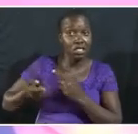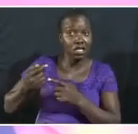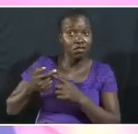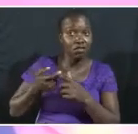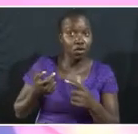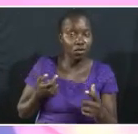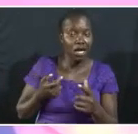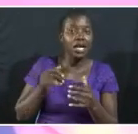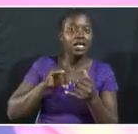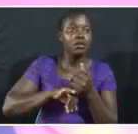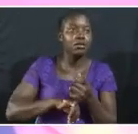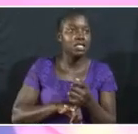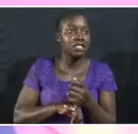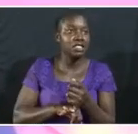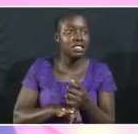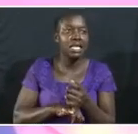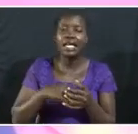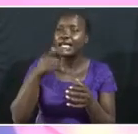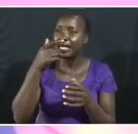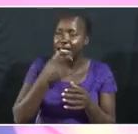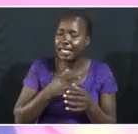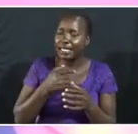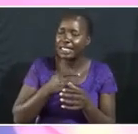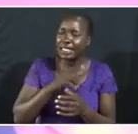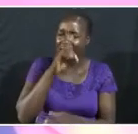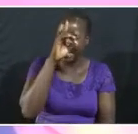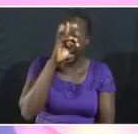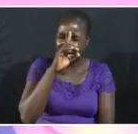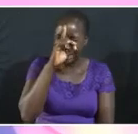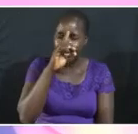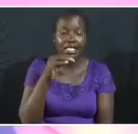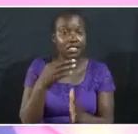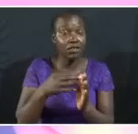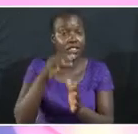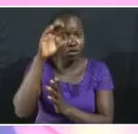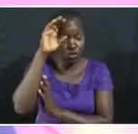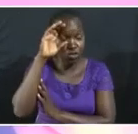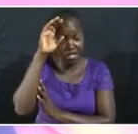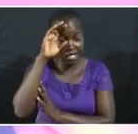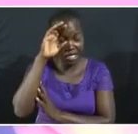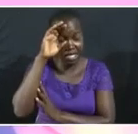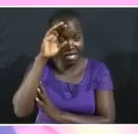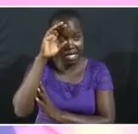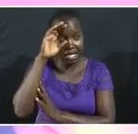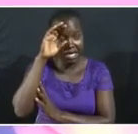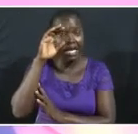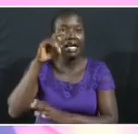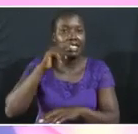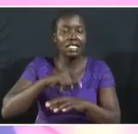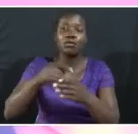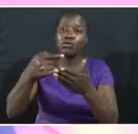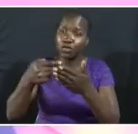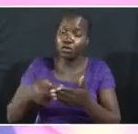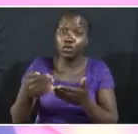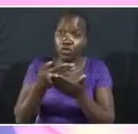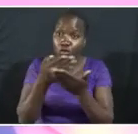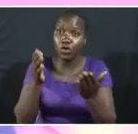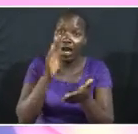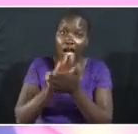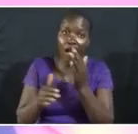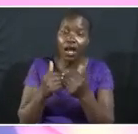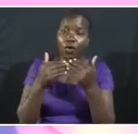In marriage, age is a serious factor to consider. And I have no time to debate with you. If